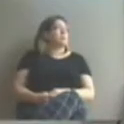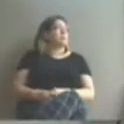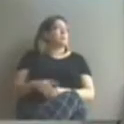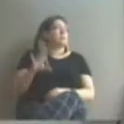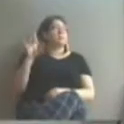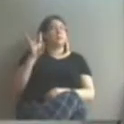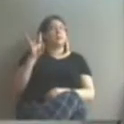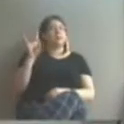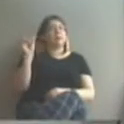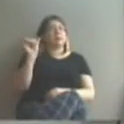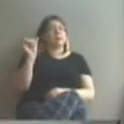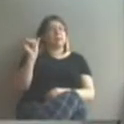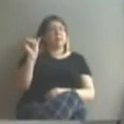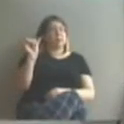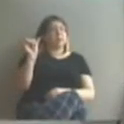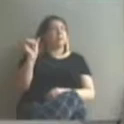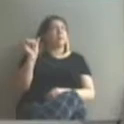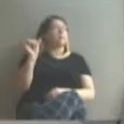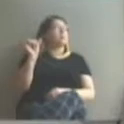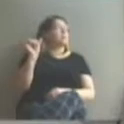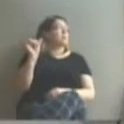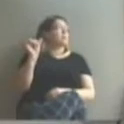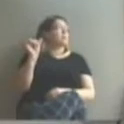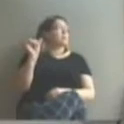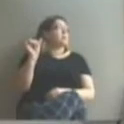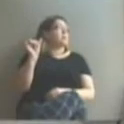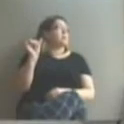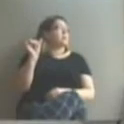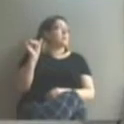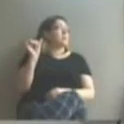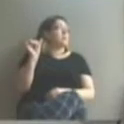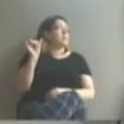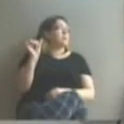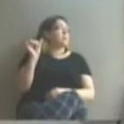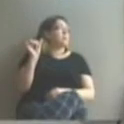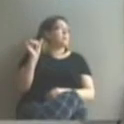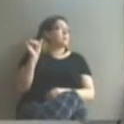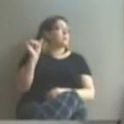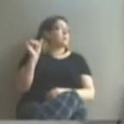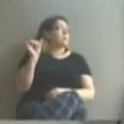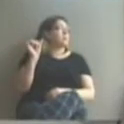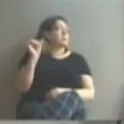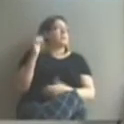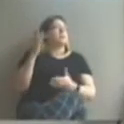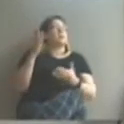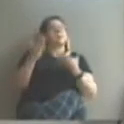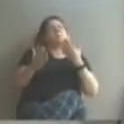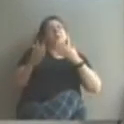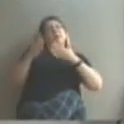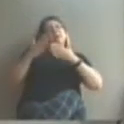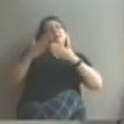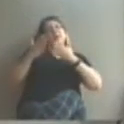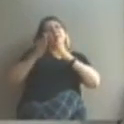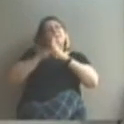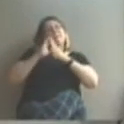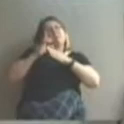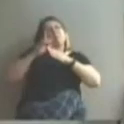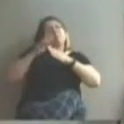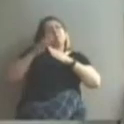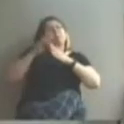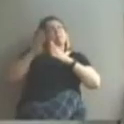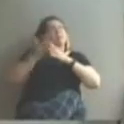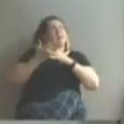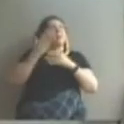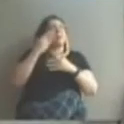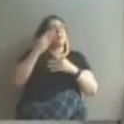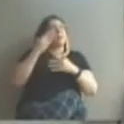8A. And depending on when this ends, I might ask for a break after this next session. I'm trying to get us, I know we